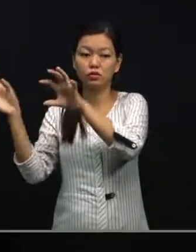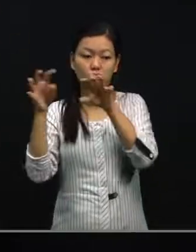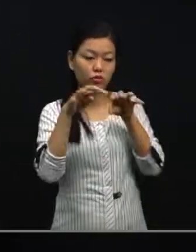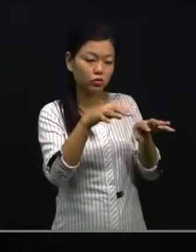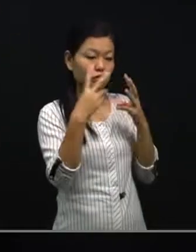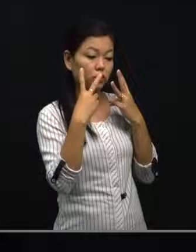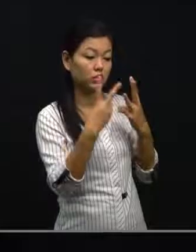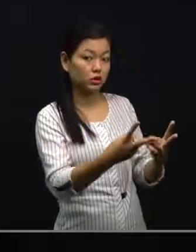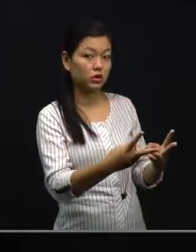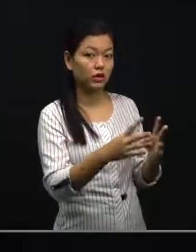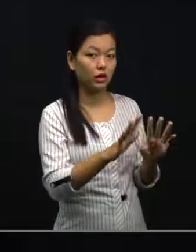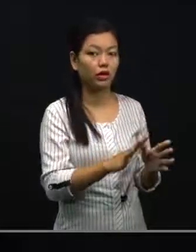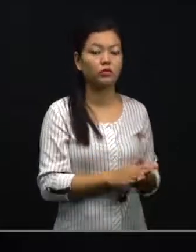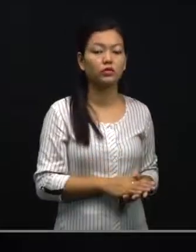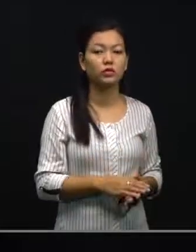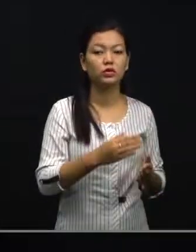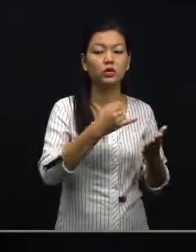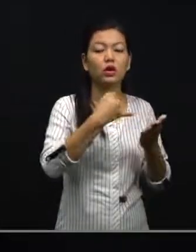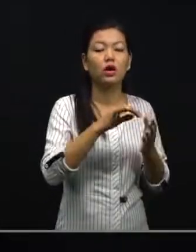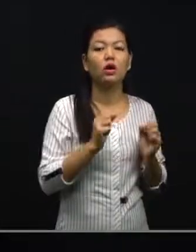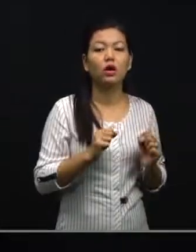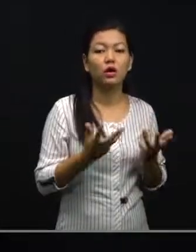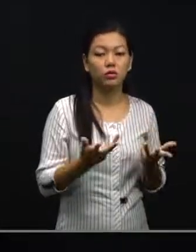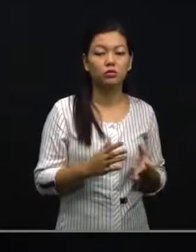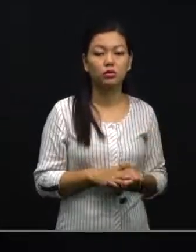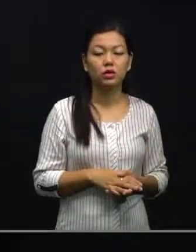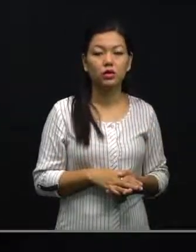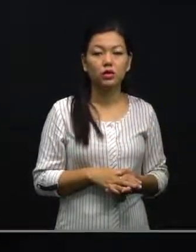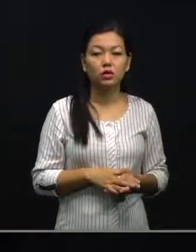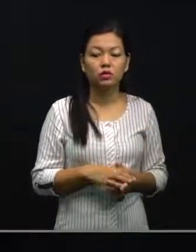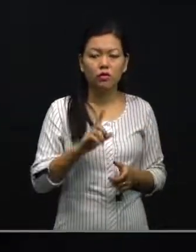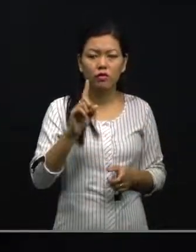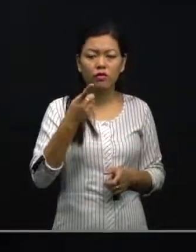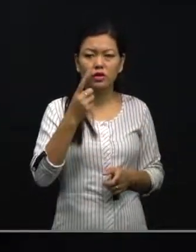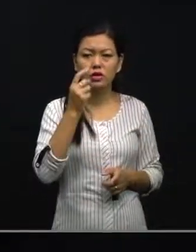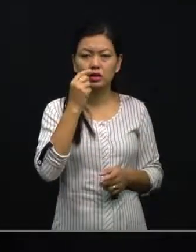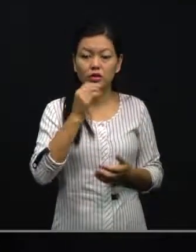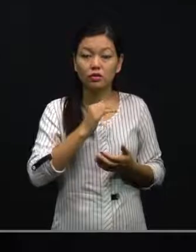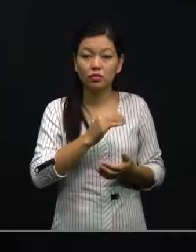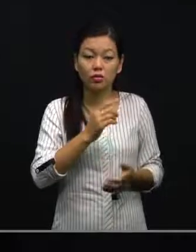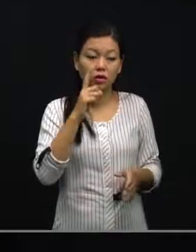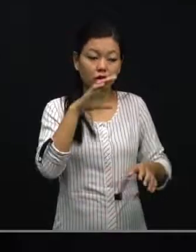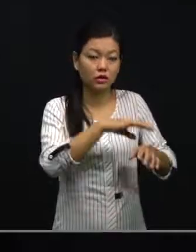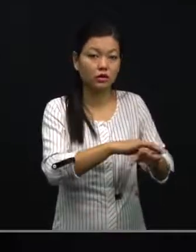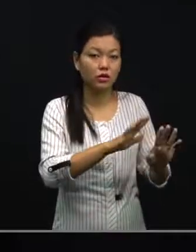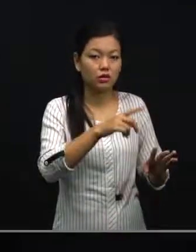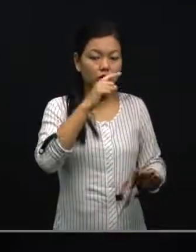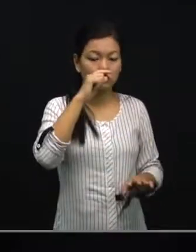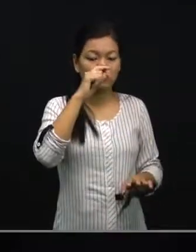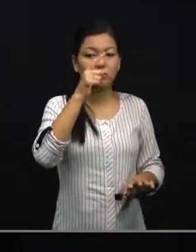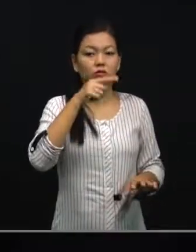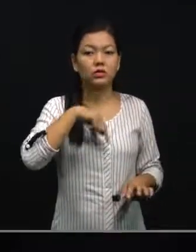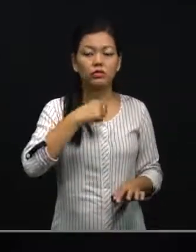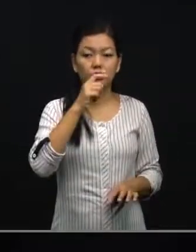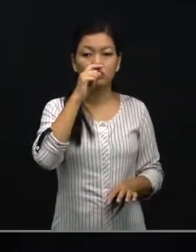it, he was so proud of that invention, of that stick that is able to remove that 300 years old blood stain. So that